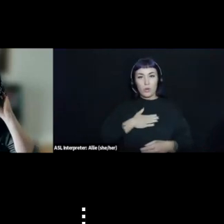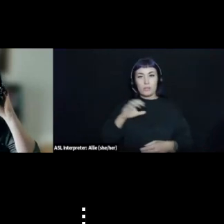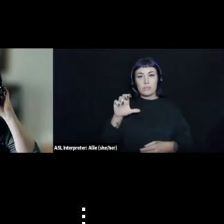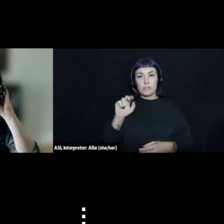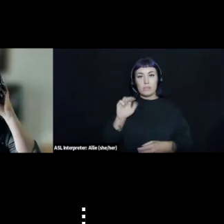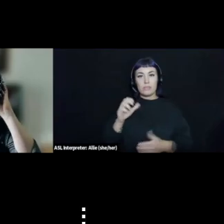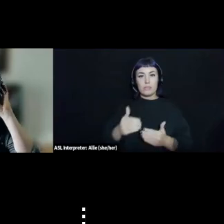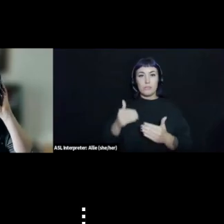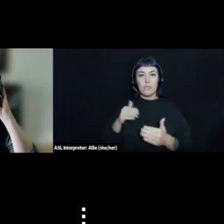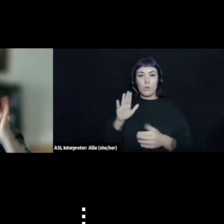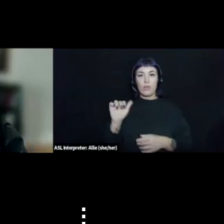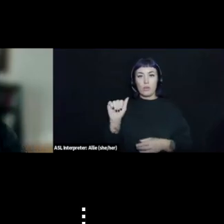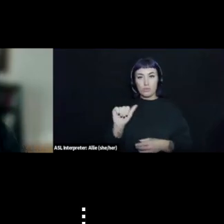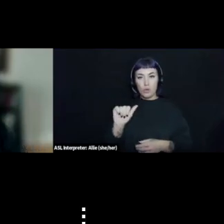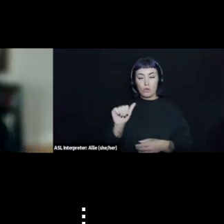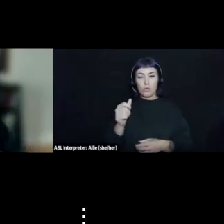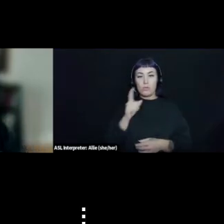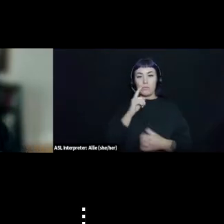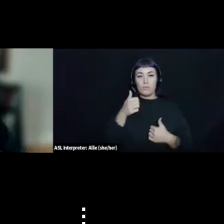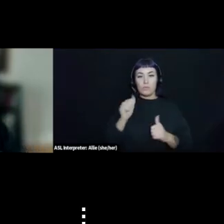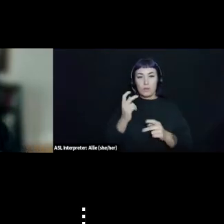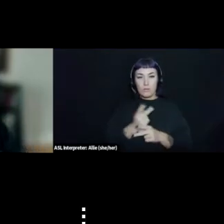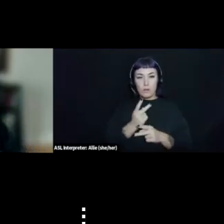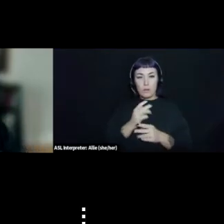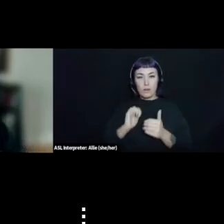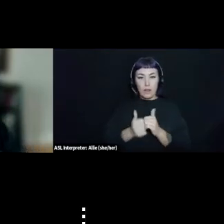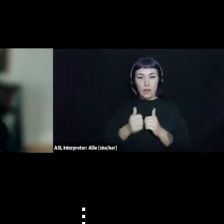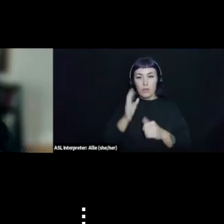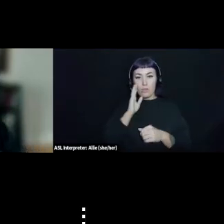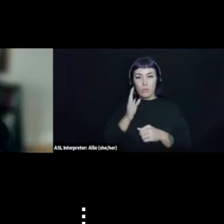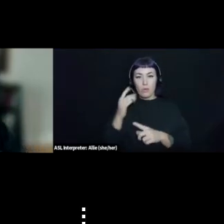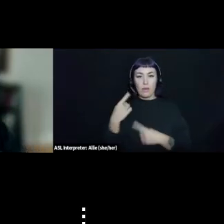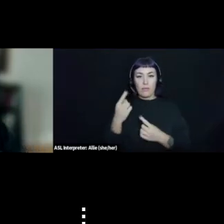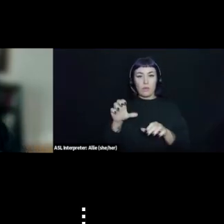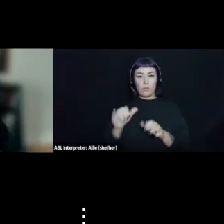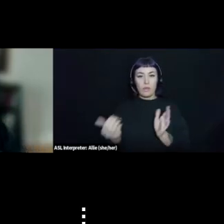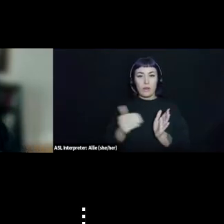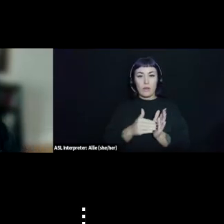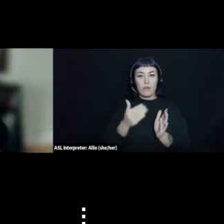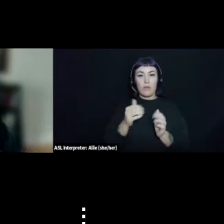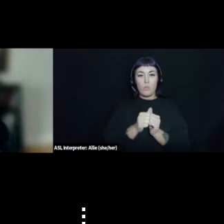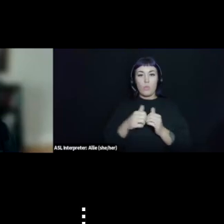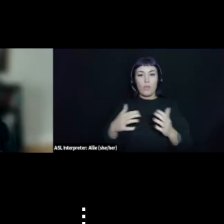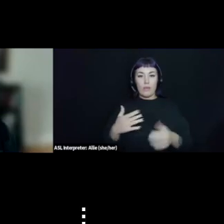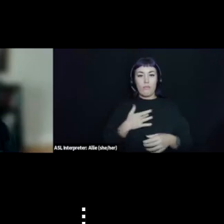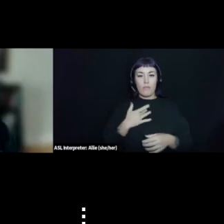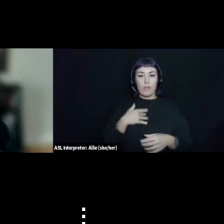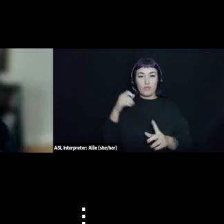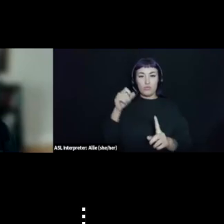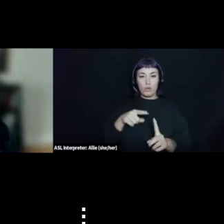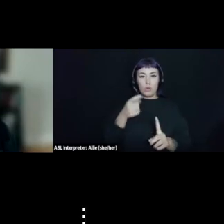CNC before their assault and are trying to figure out like how they're going to ever do that again without it being too